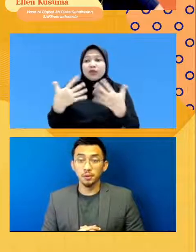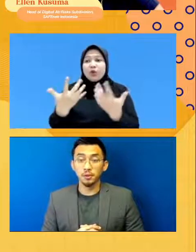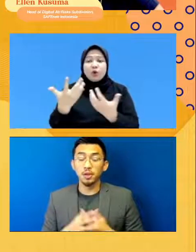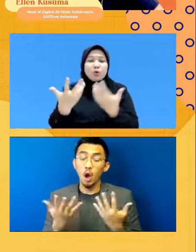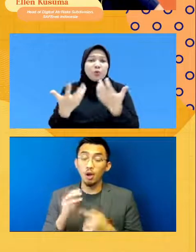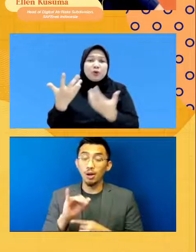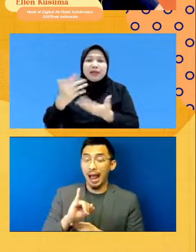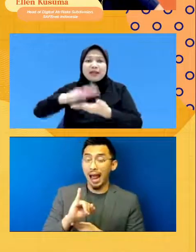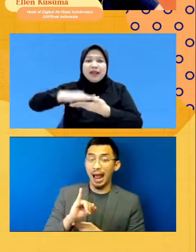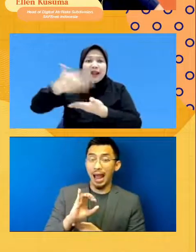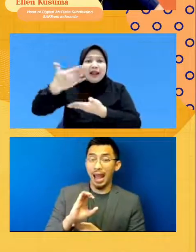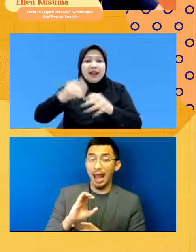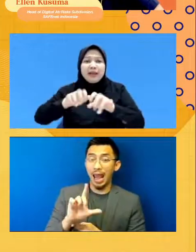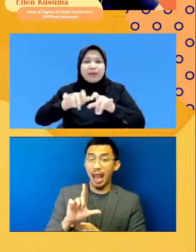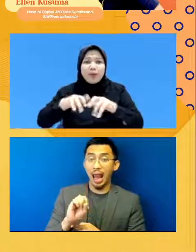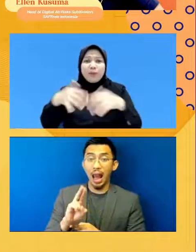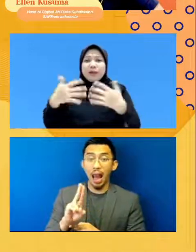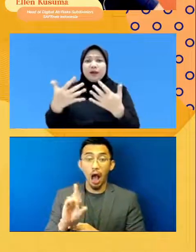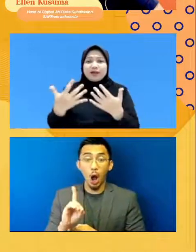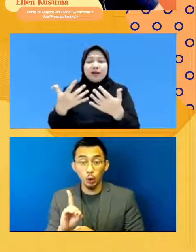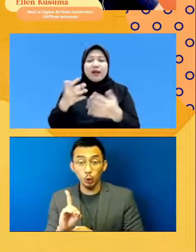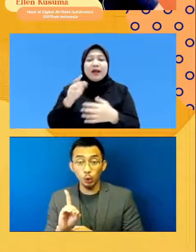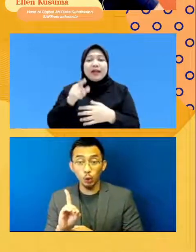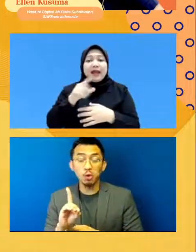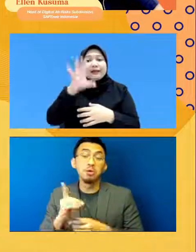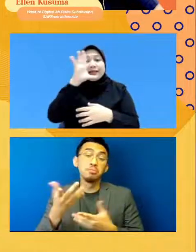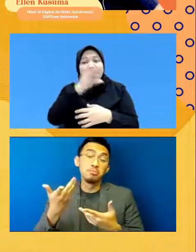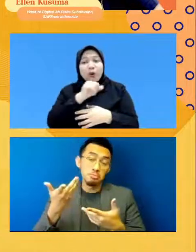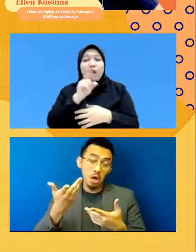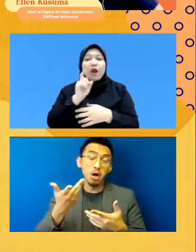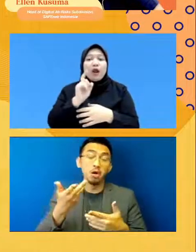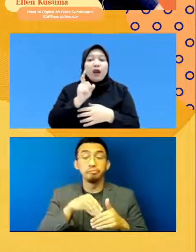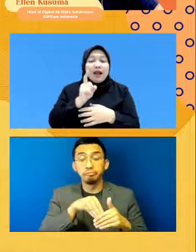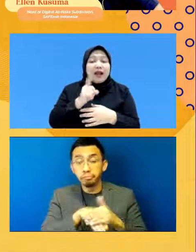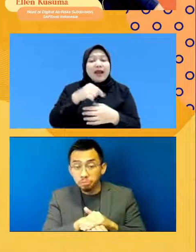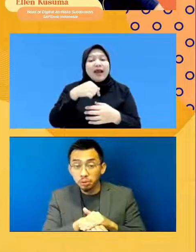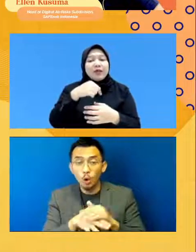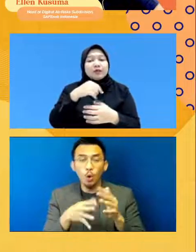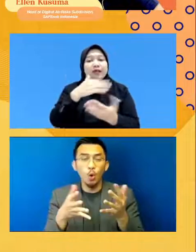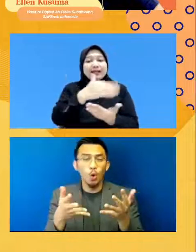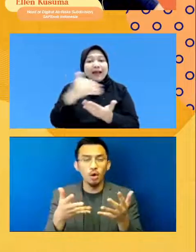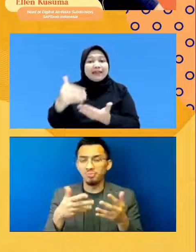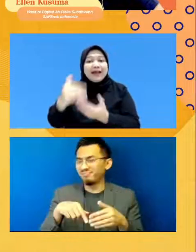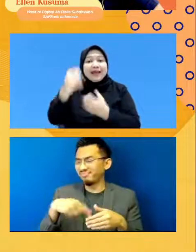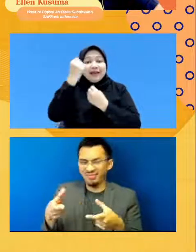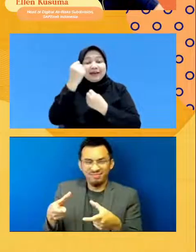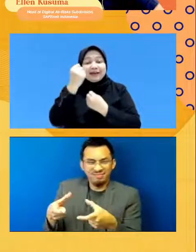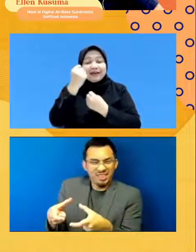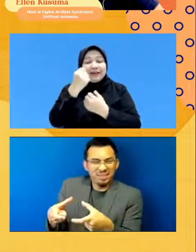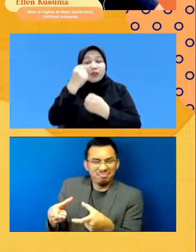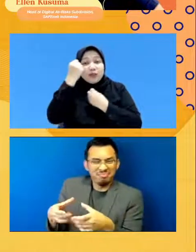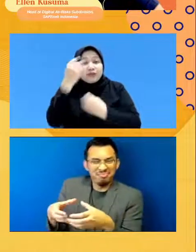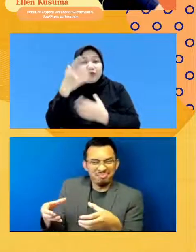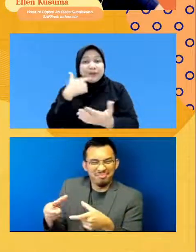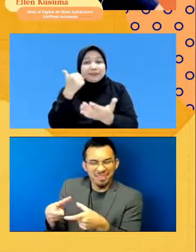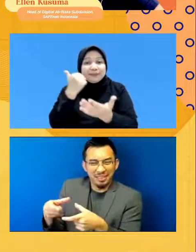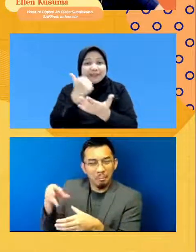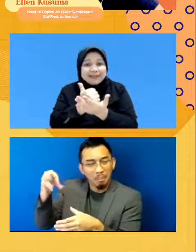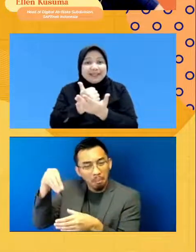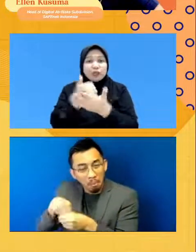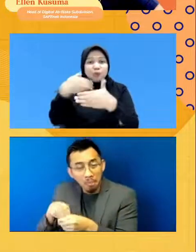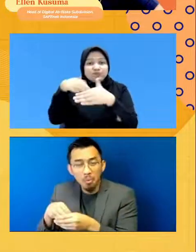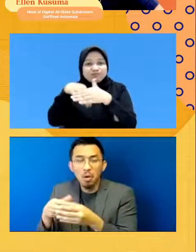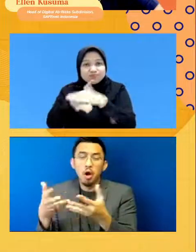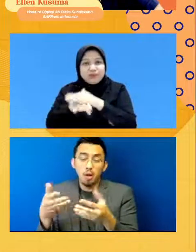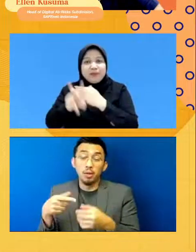so on. We need to understand the importance of encrypting the data, especially if it is a personally